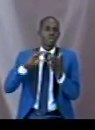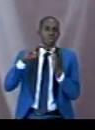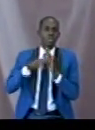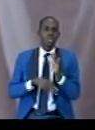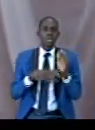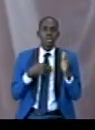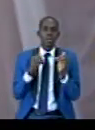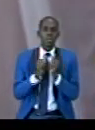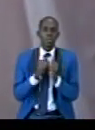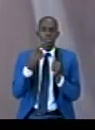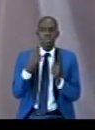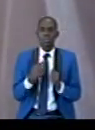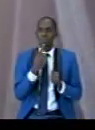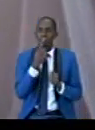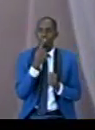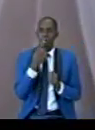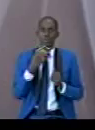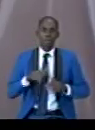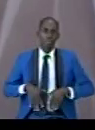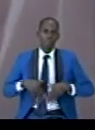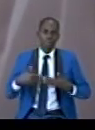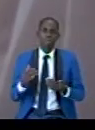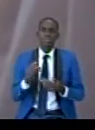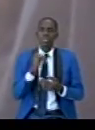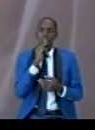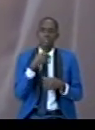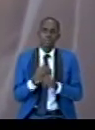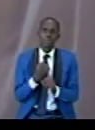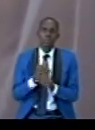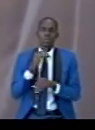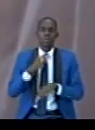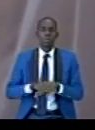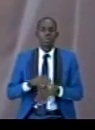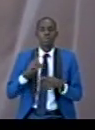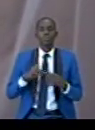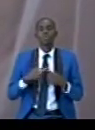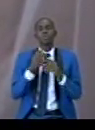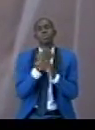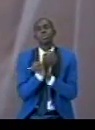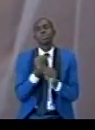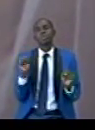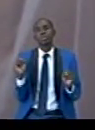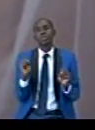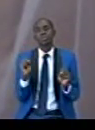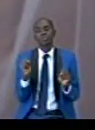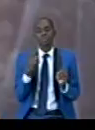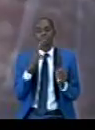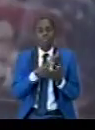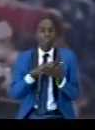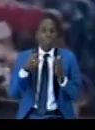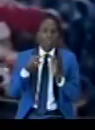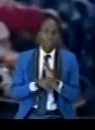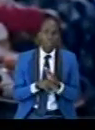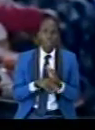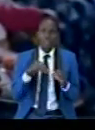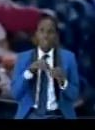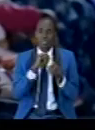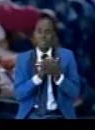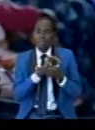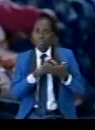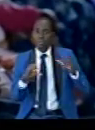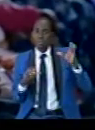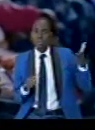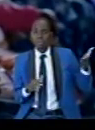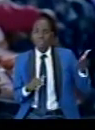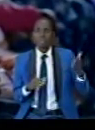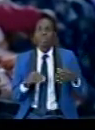and what the mouth confession is made unto salvation. Righteousness in that verse, salvation